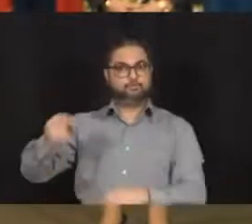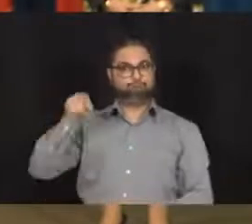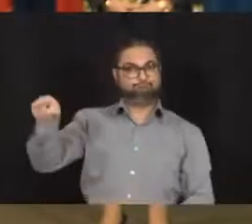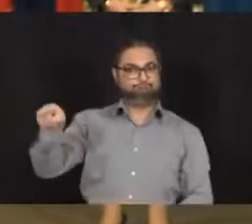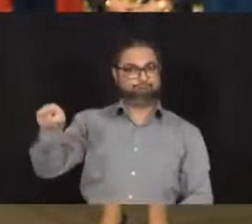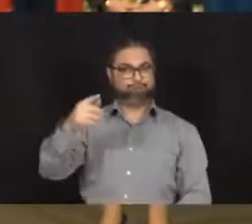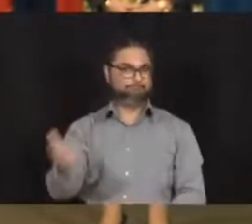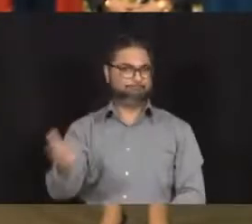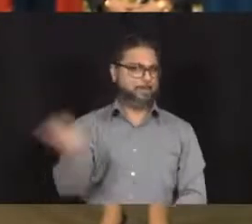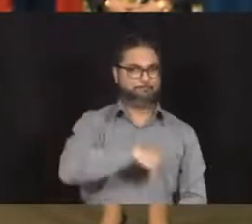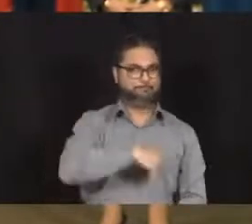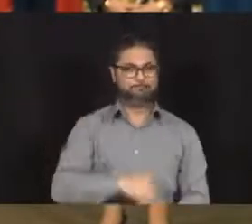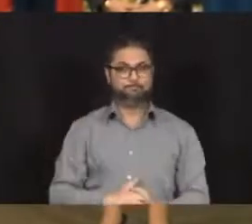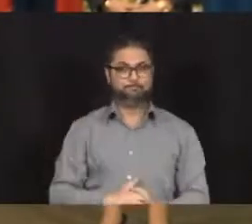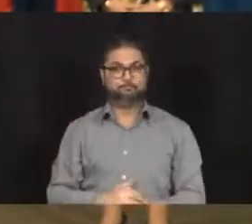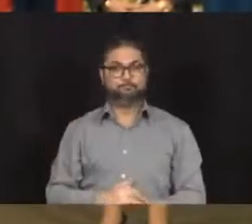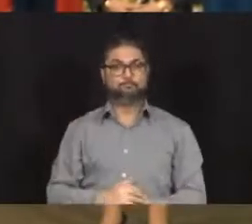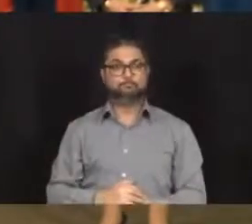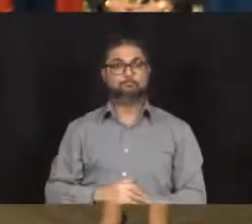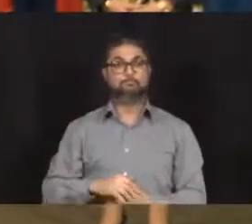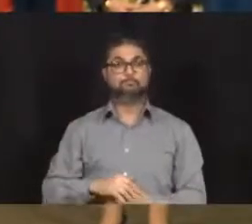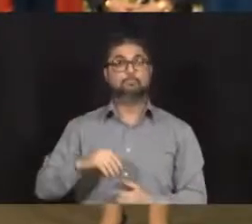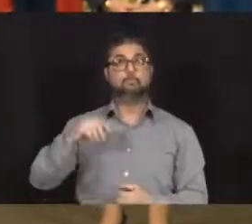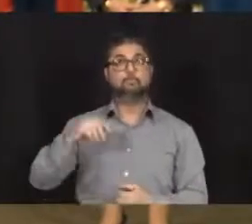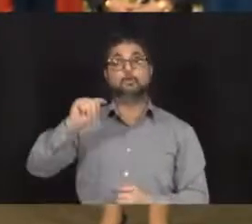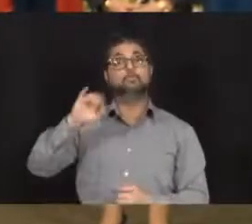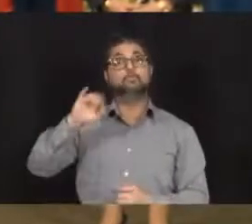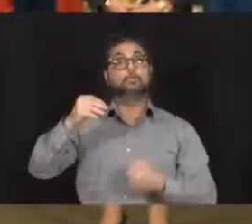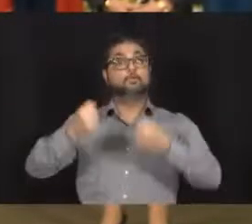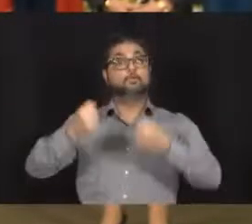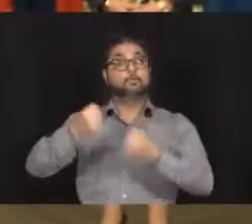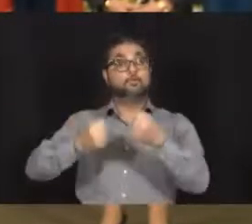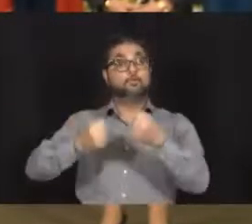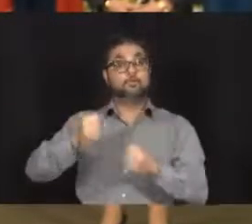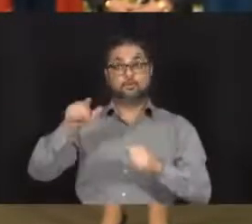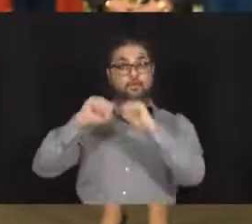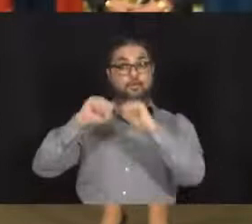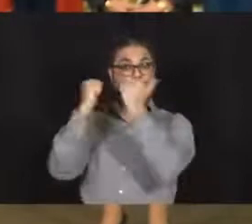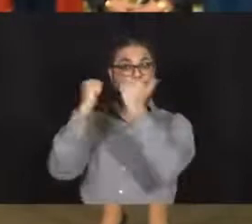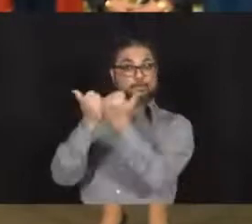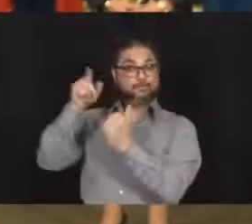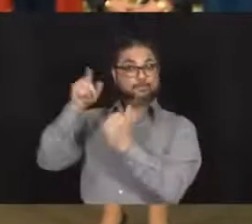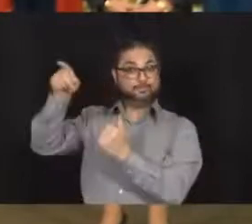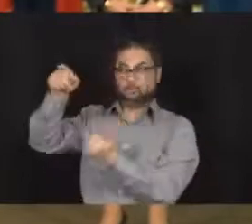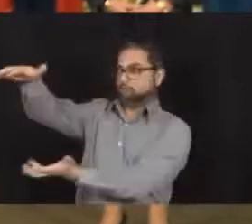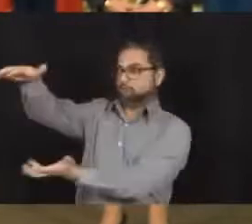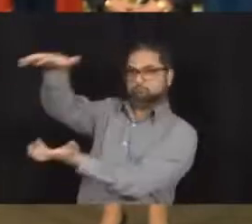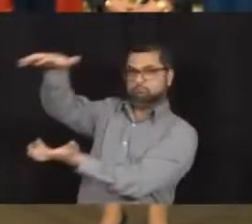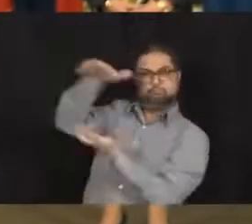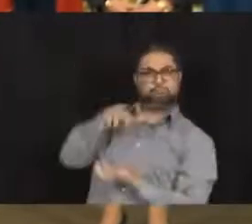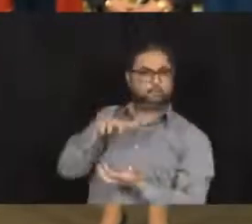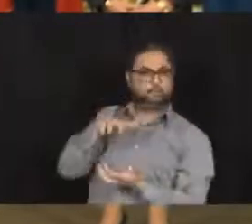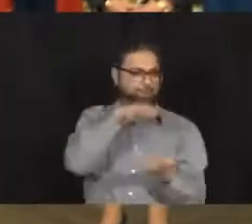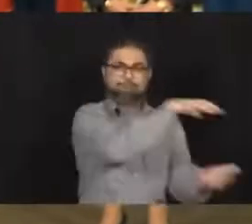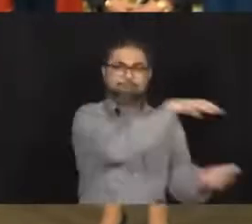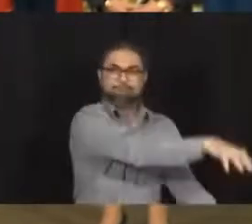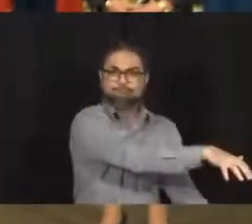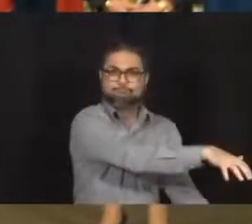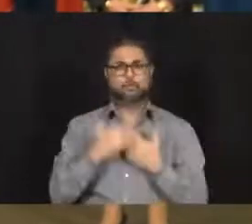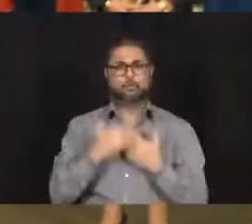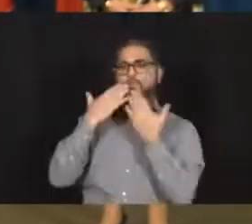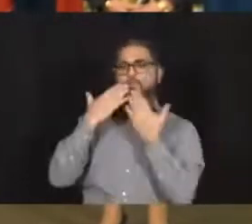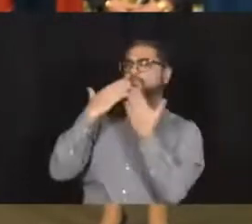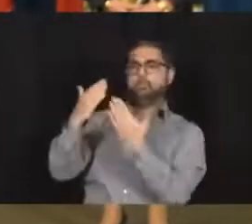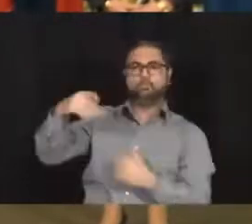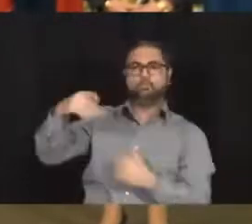Automobile Dealers Association. And I want to thank Haley Wickenheiser, Ryan Reynolds, and the